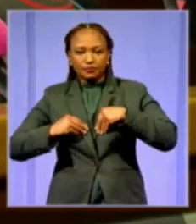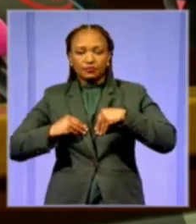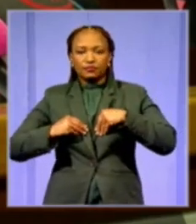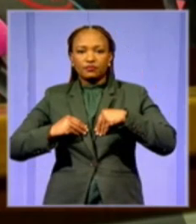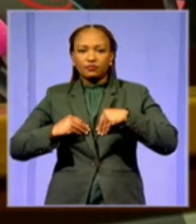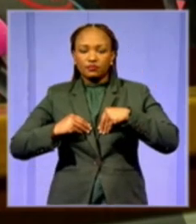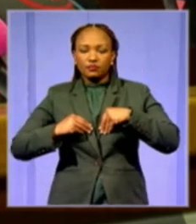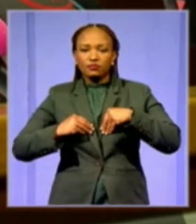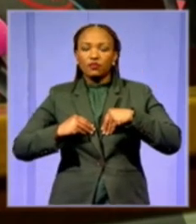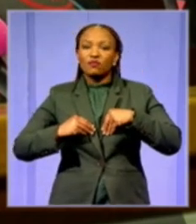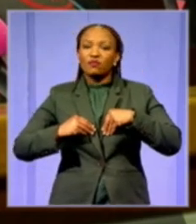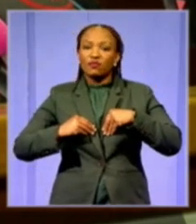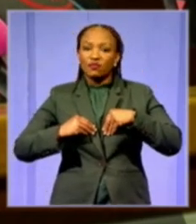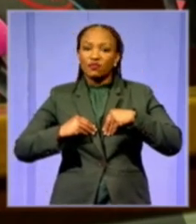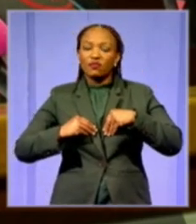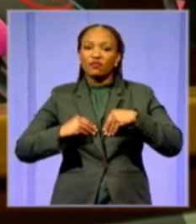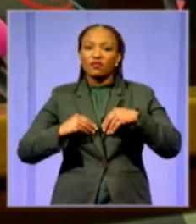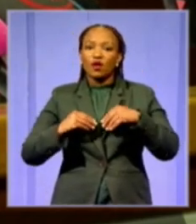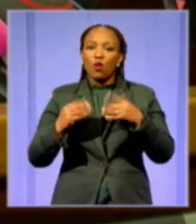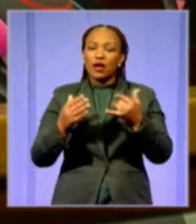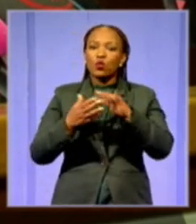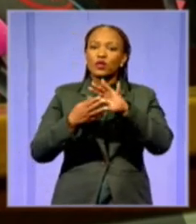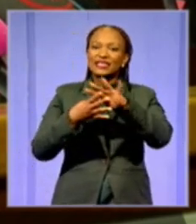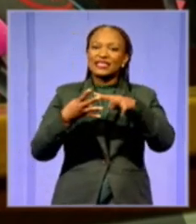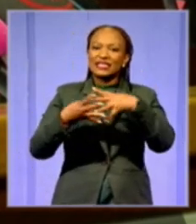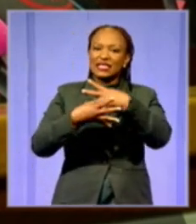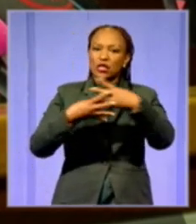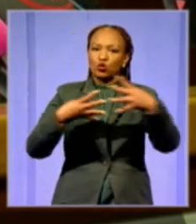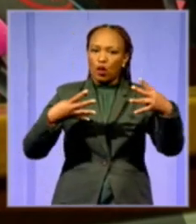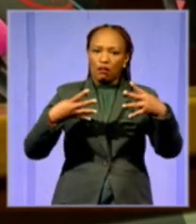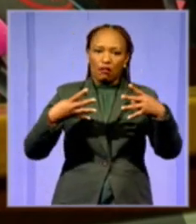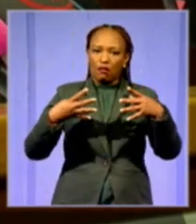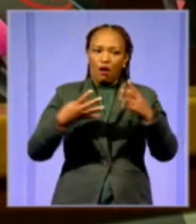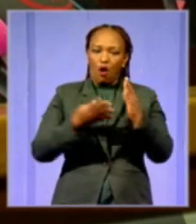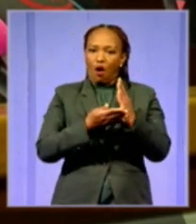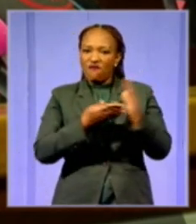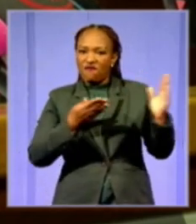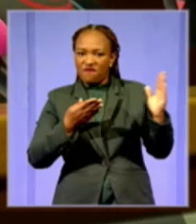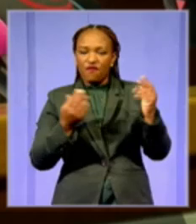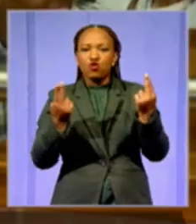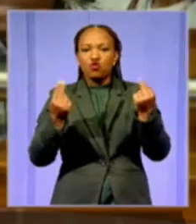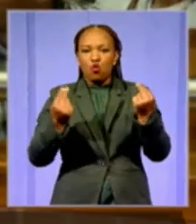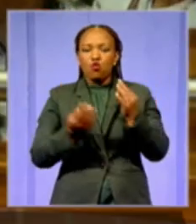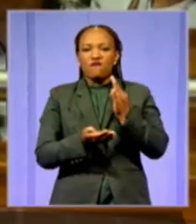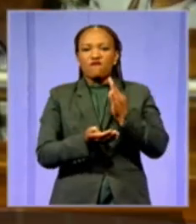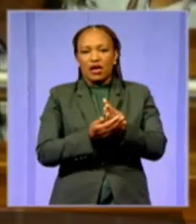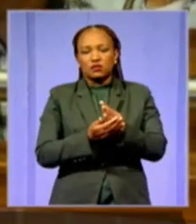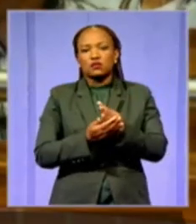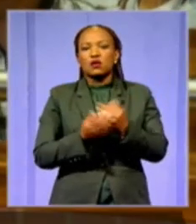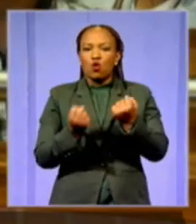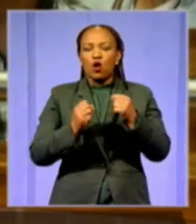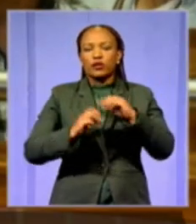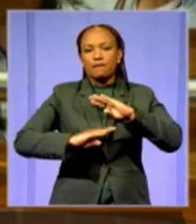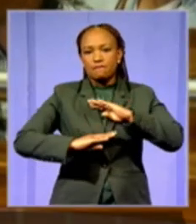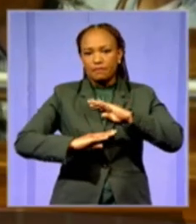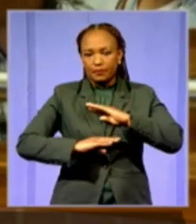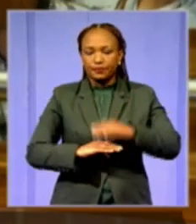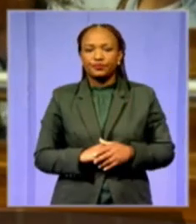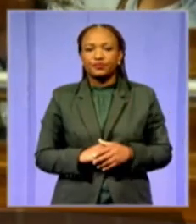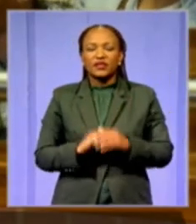count being therefore being unscheduled. It is a new fact. The court is therefore satisfied. Maloko a kereke